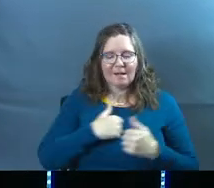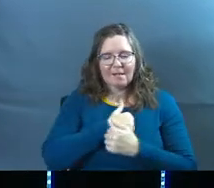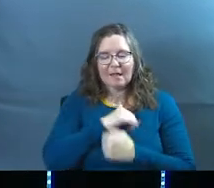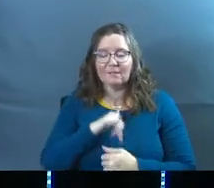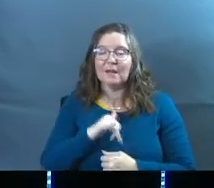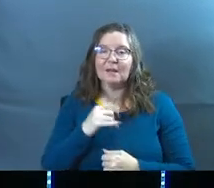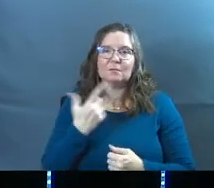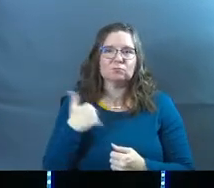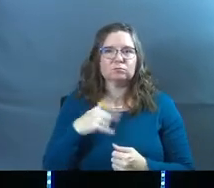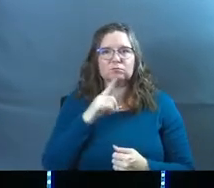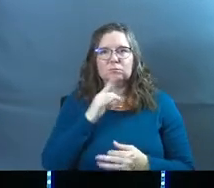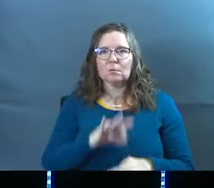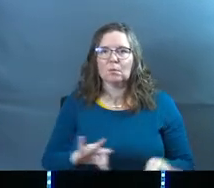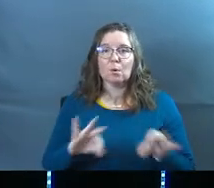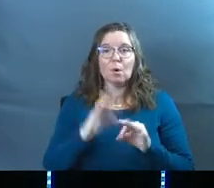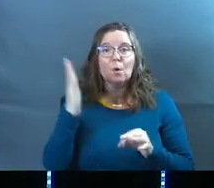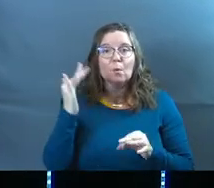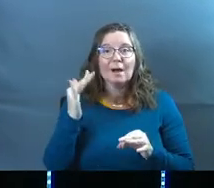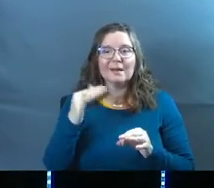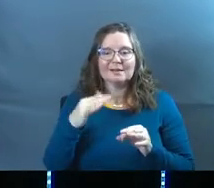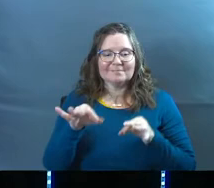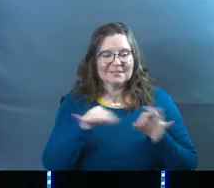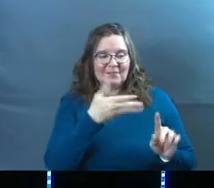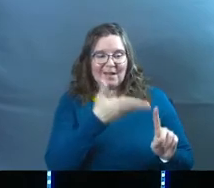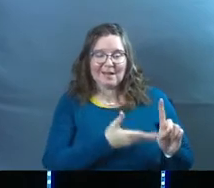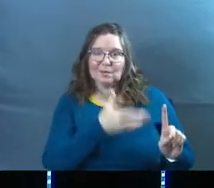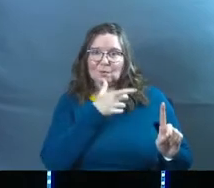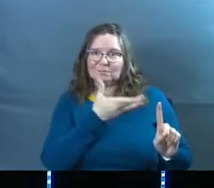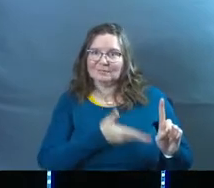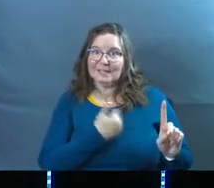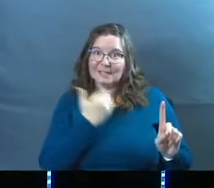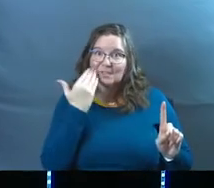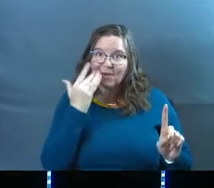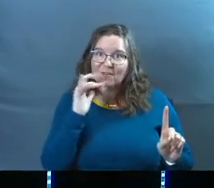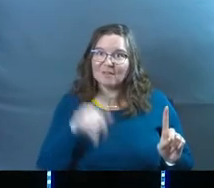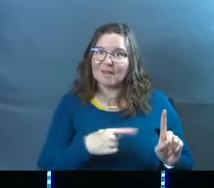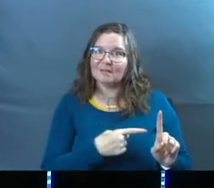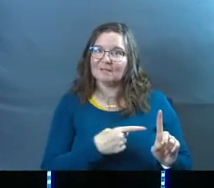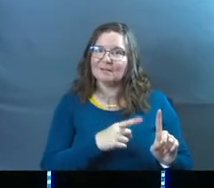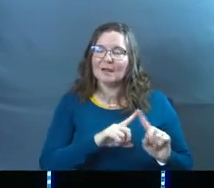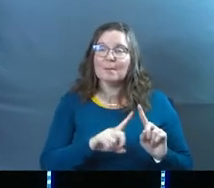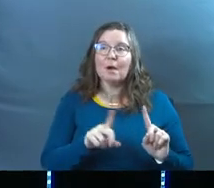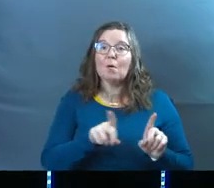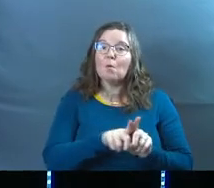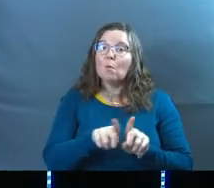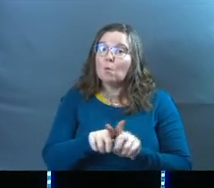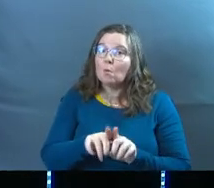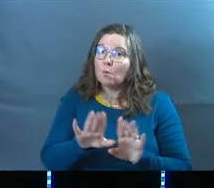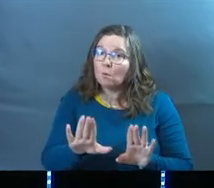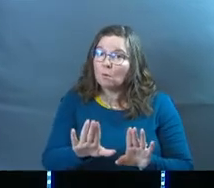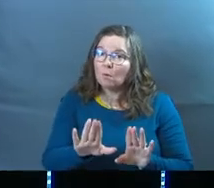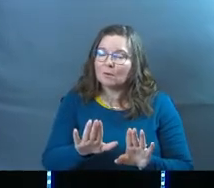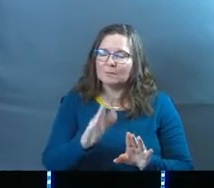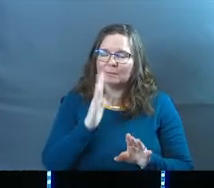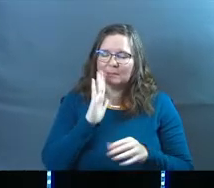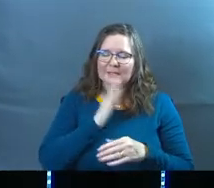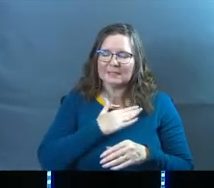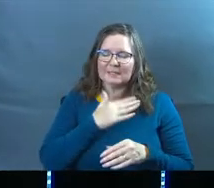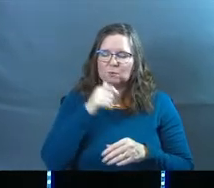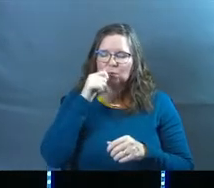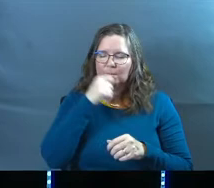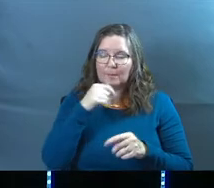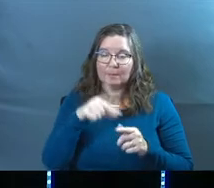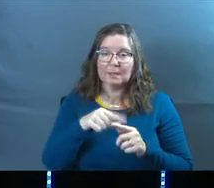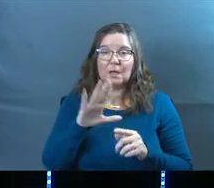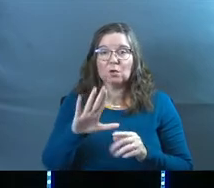love that. And it's super, super important because it defines Jacob's life. Like, this is what he's known for. But not only that, please take this in. This is